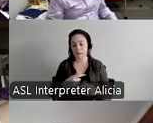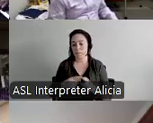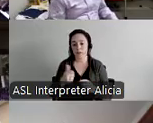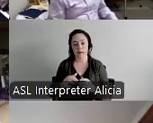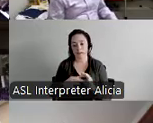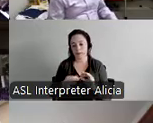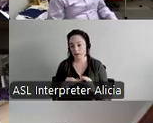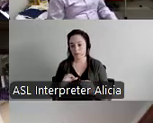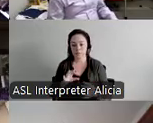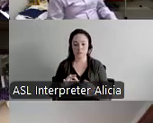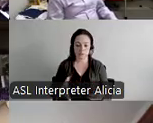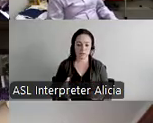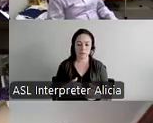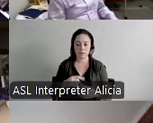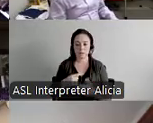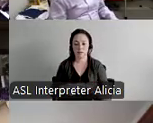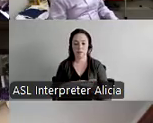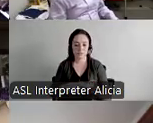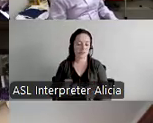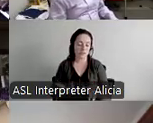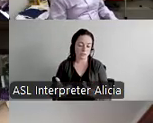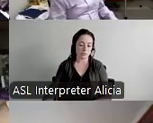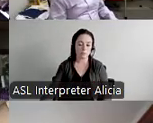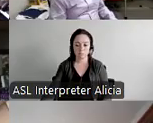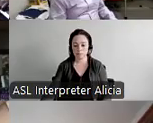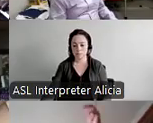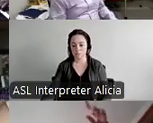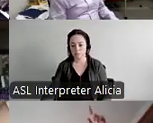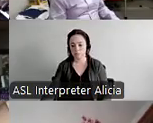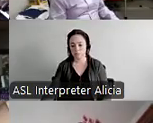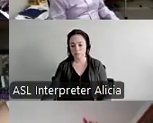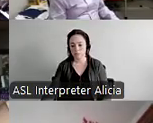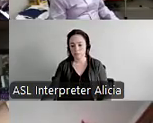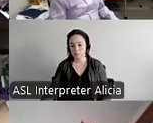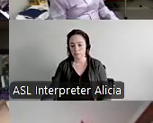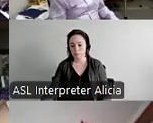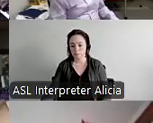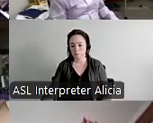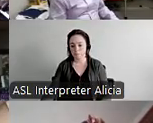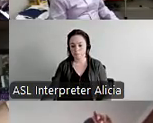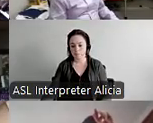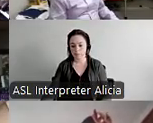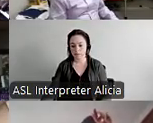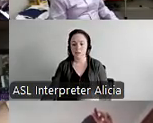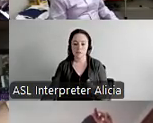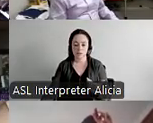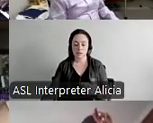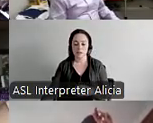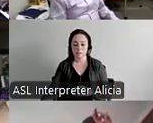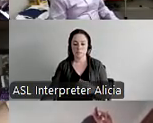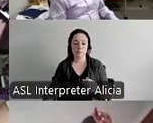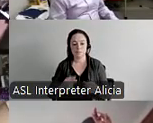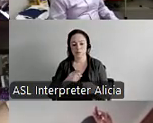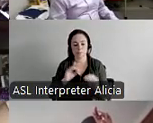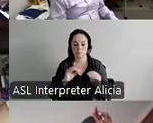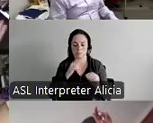comments or questions or discussion on these project ideas? Yeah. And this doesn't